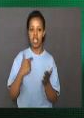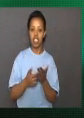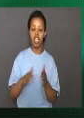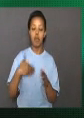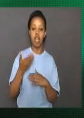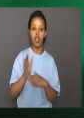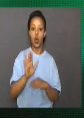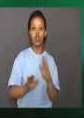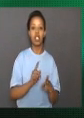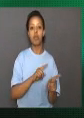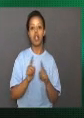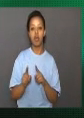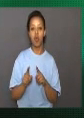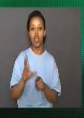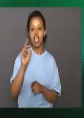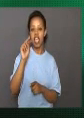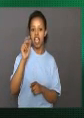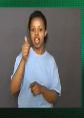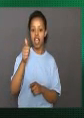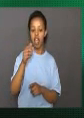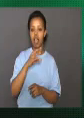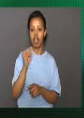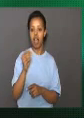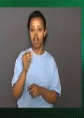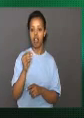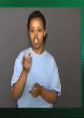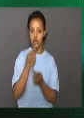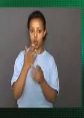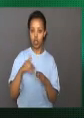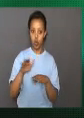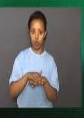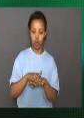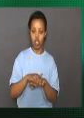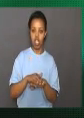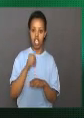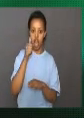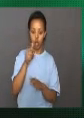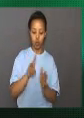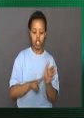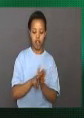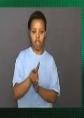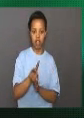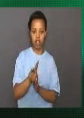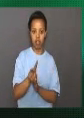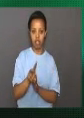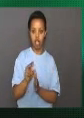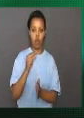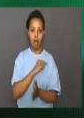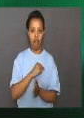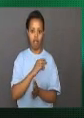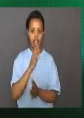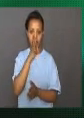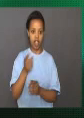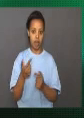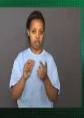DNA and protein coats assemble into virus particles. In the